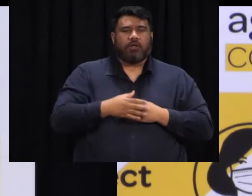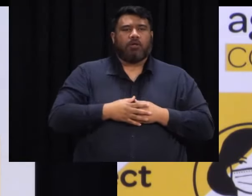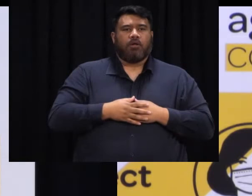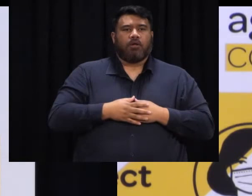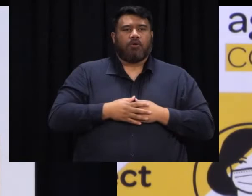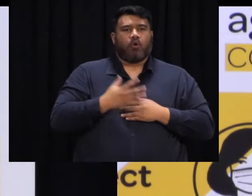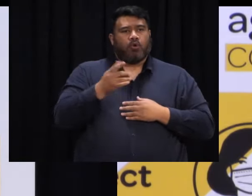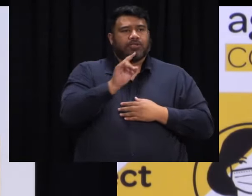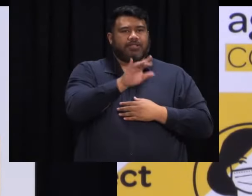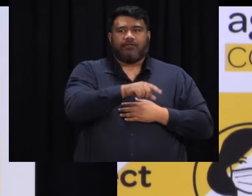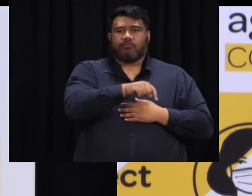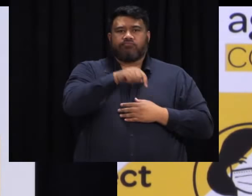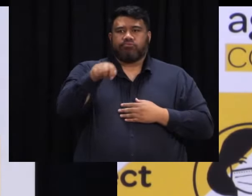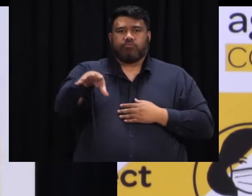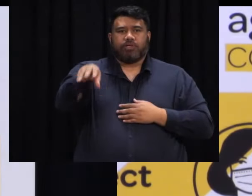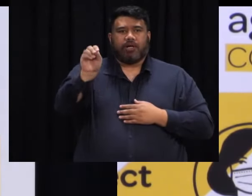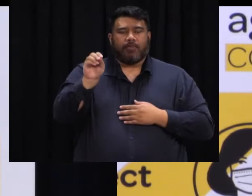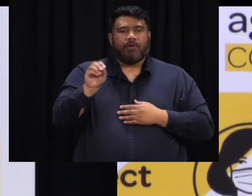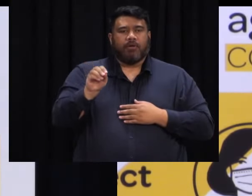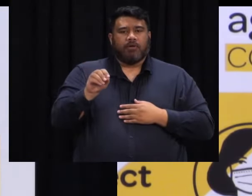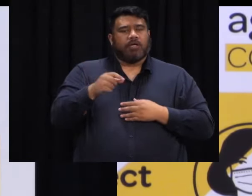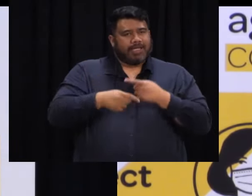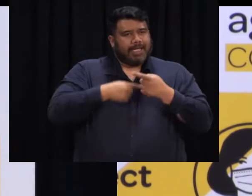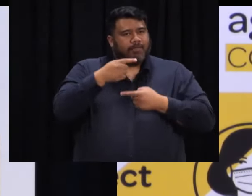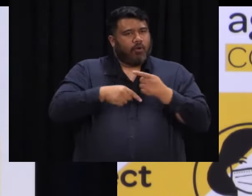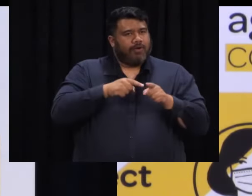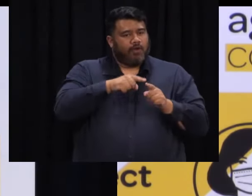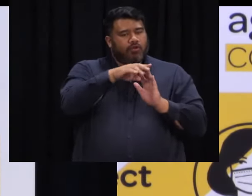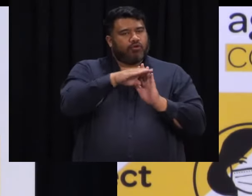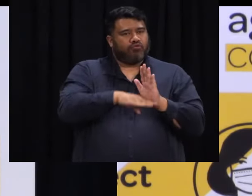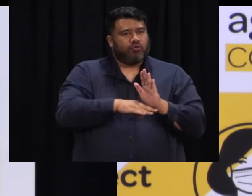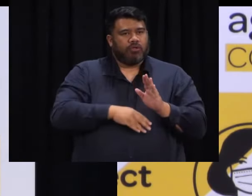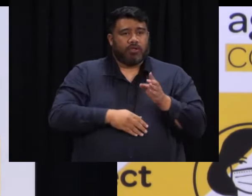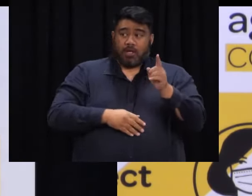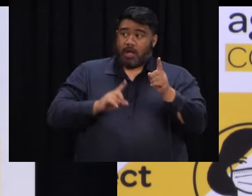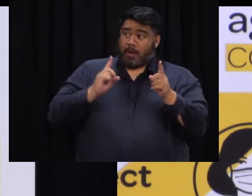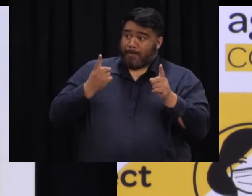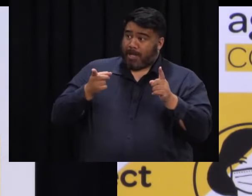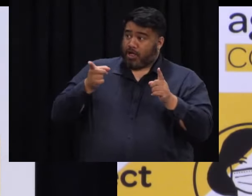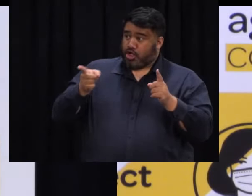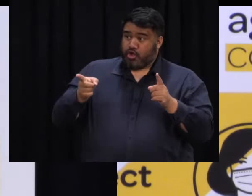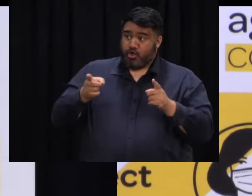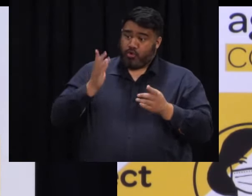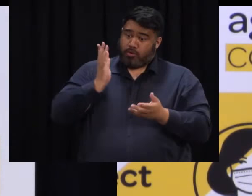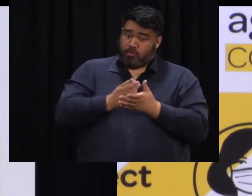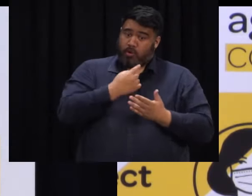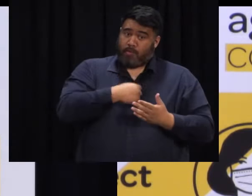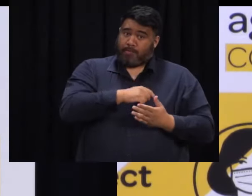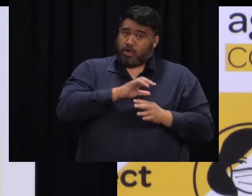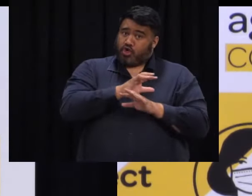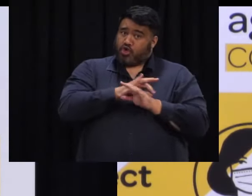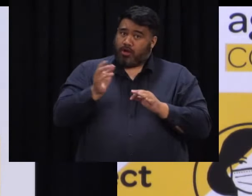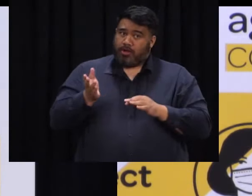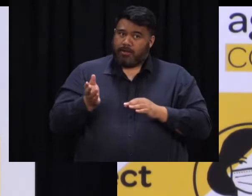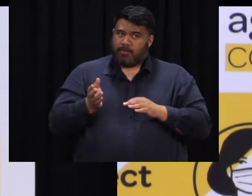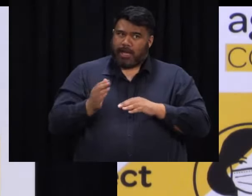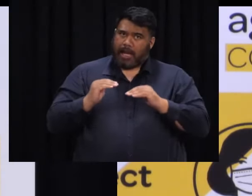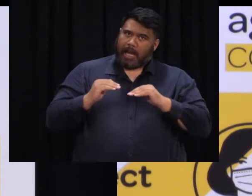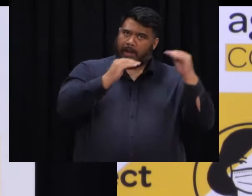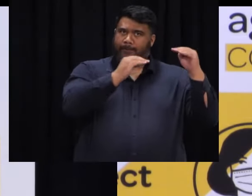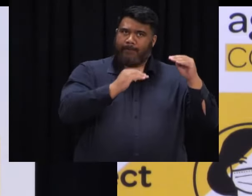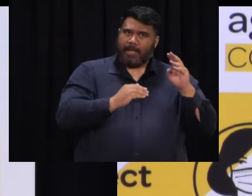everyone to play their part because that will continue to help us with case management. Are you rolling out a yo-yo back up to level 4? Look, we're moving now because